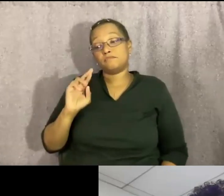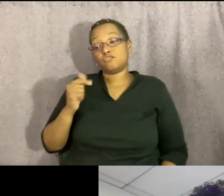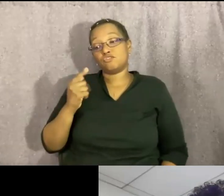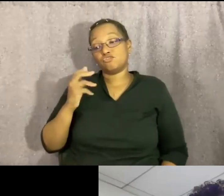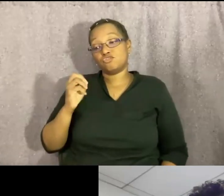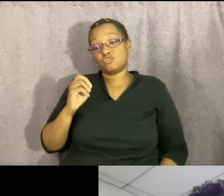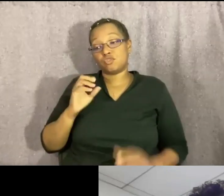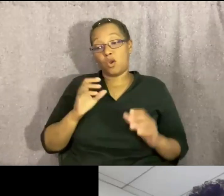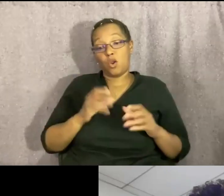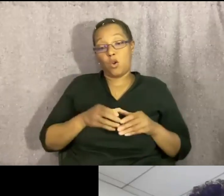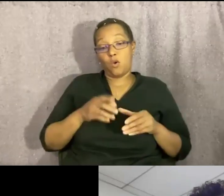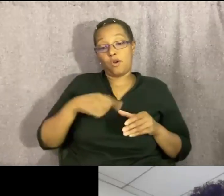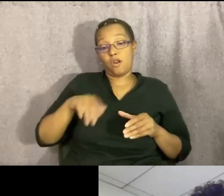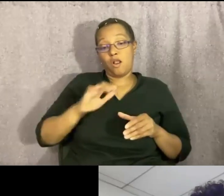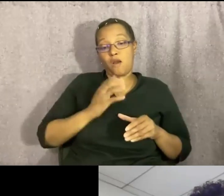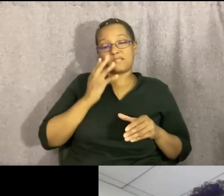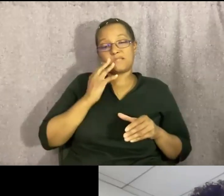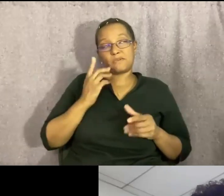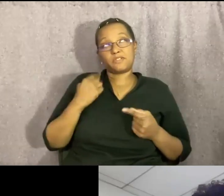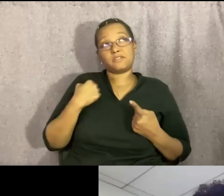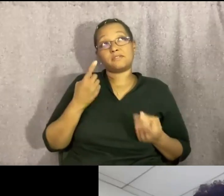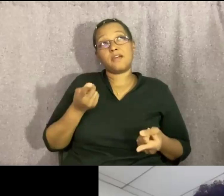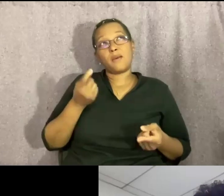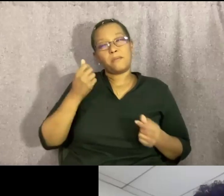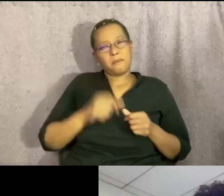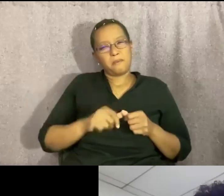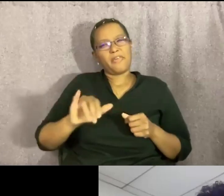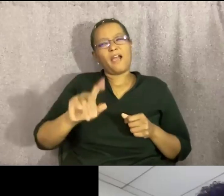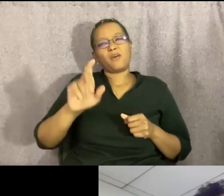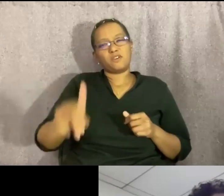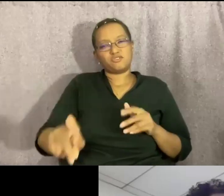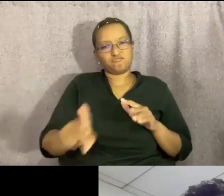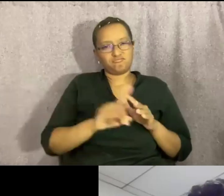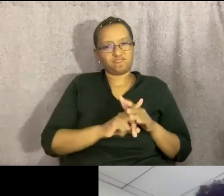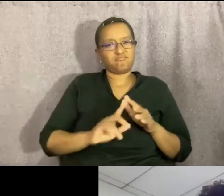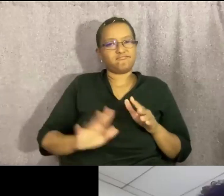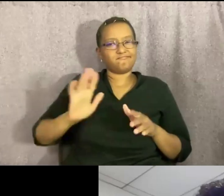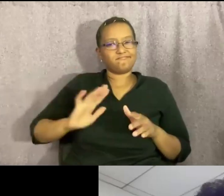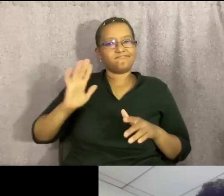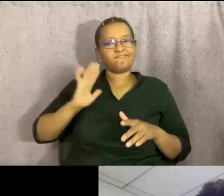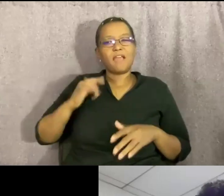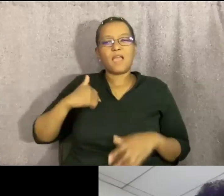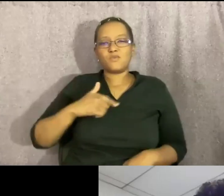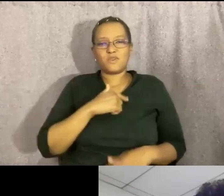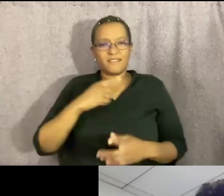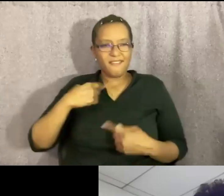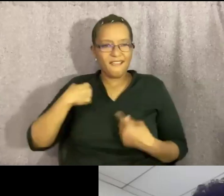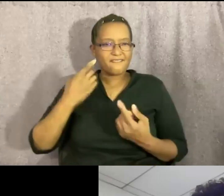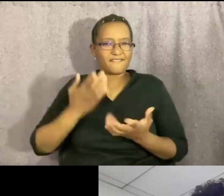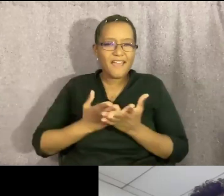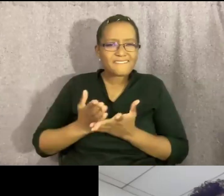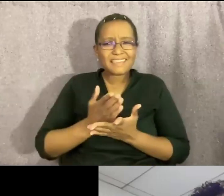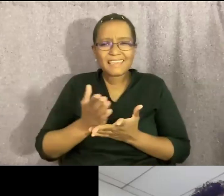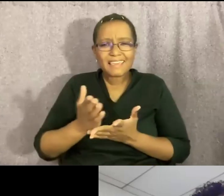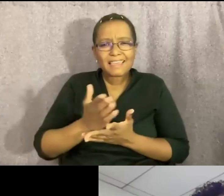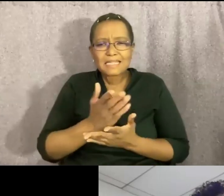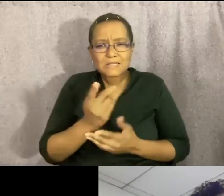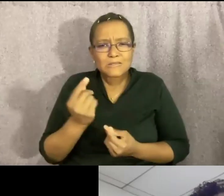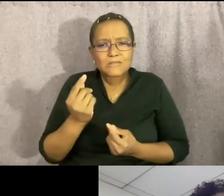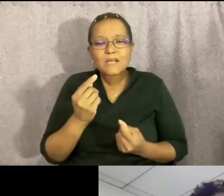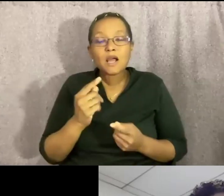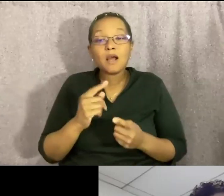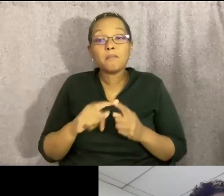to stay focused. So one of the things I see is tension. When I see tension, I see when people come as they